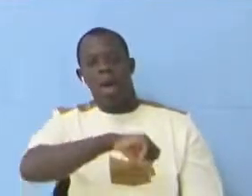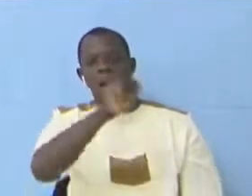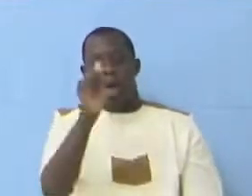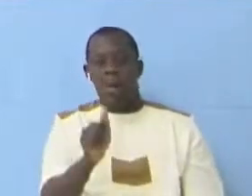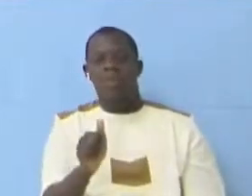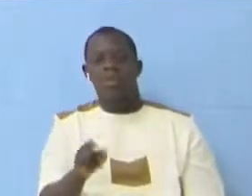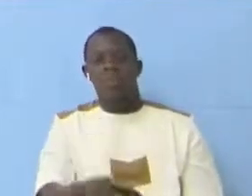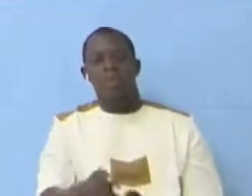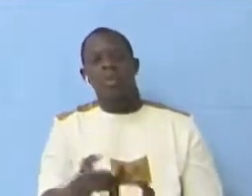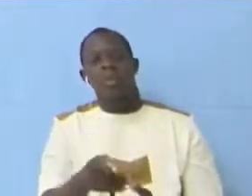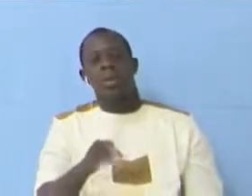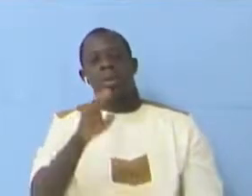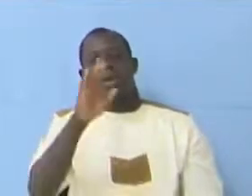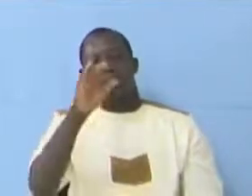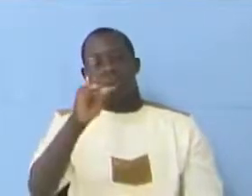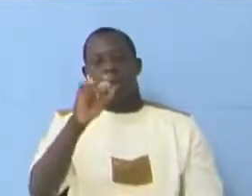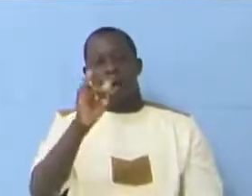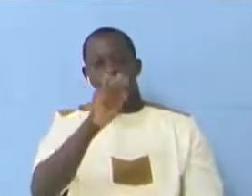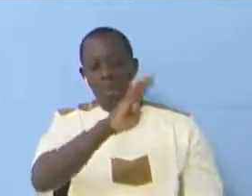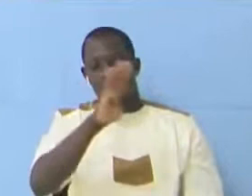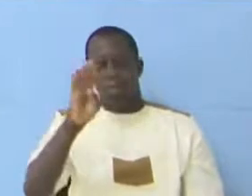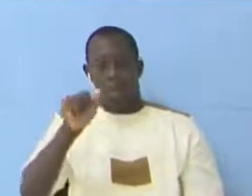I turned around and said, what is happening?